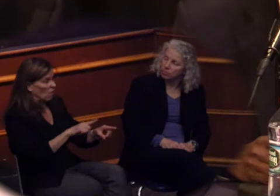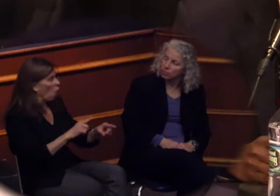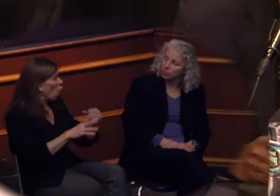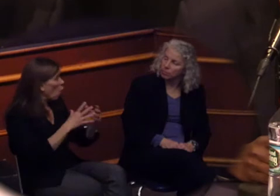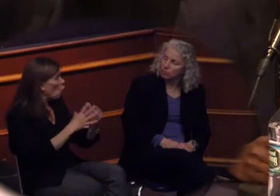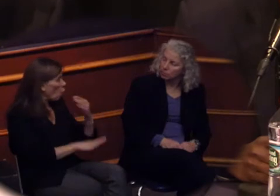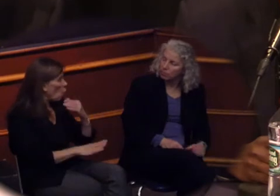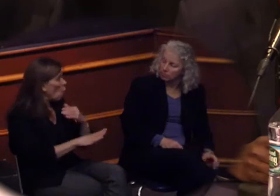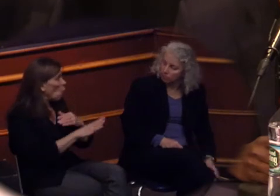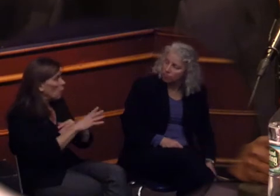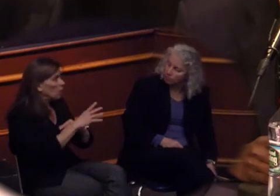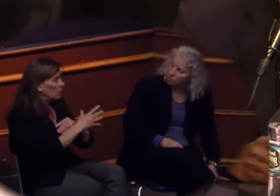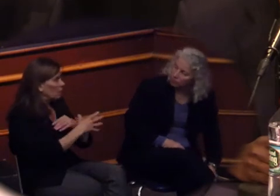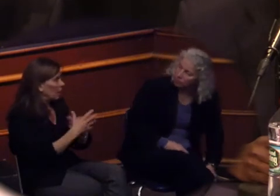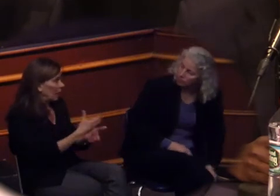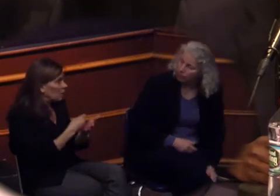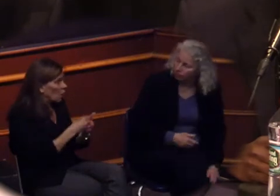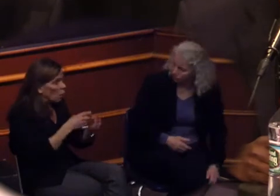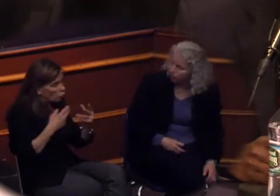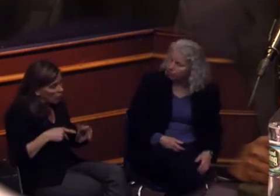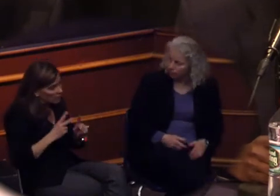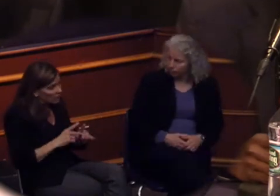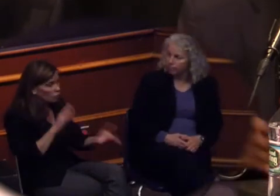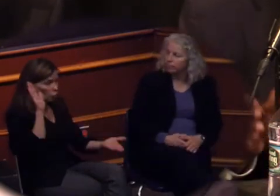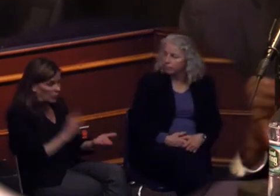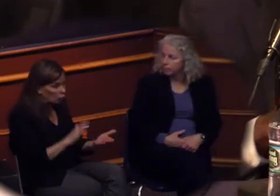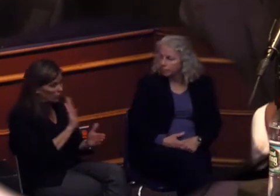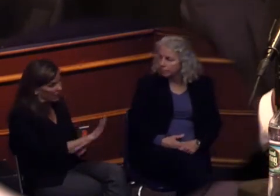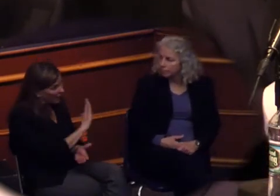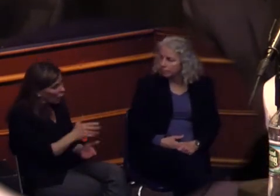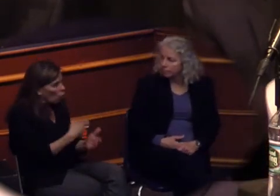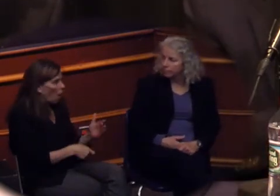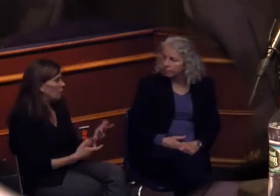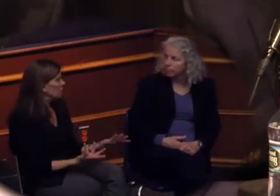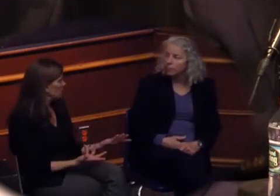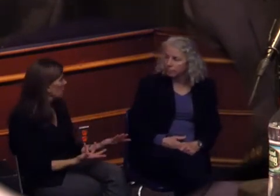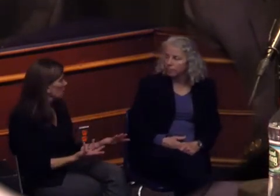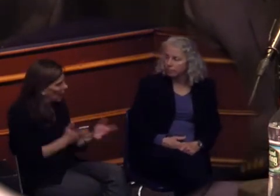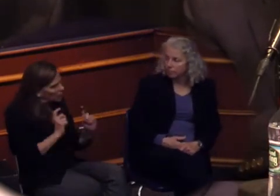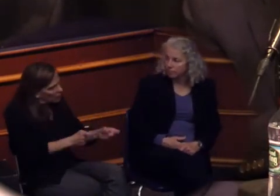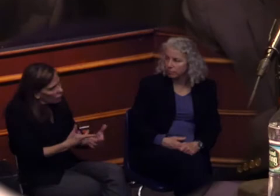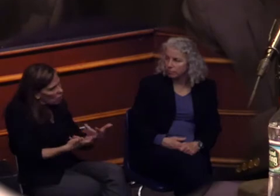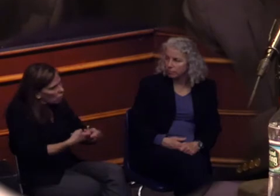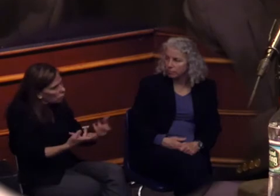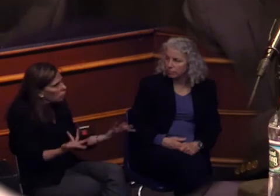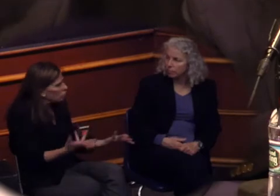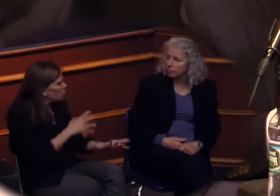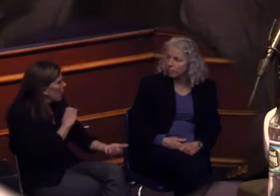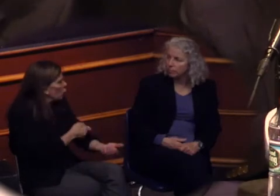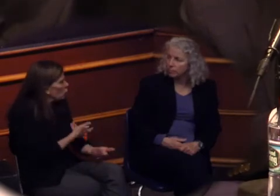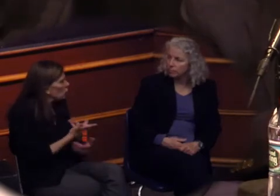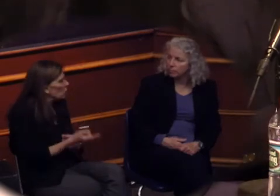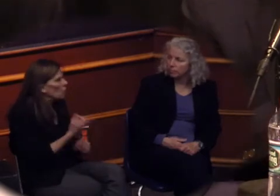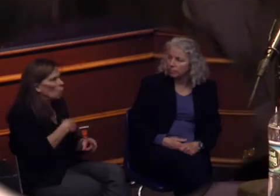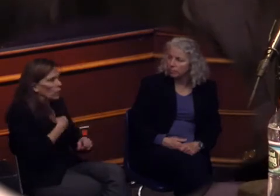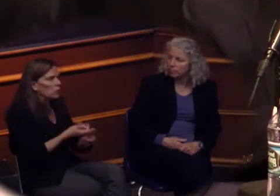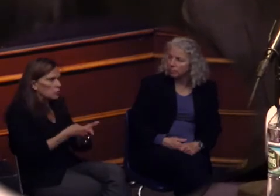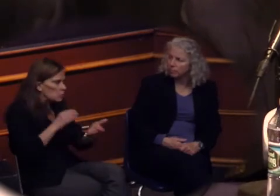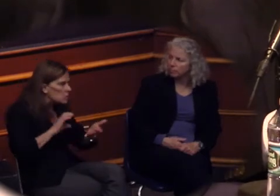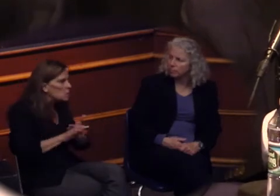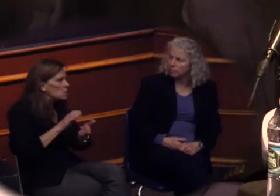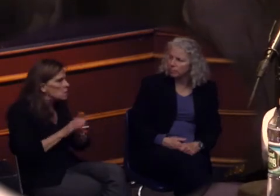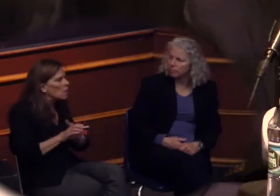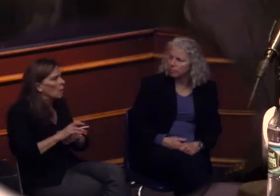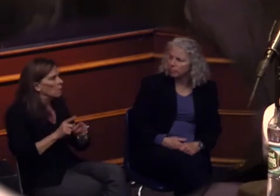on their energy bill so that they would reduce their costs. We should be investing in growing solar and